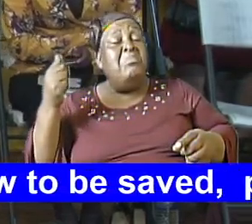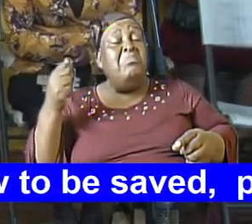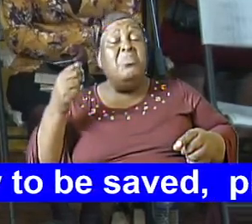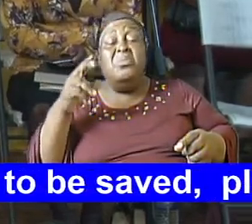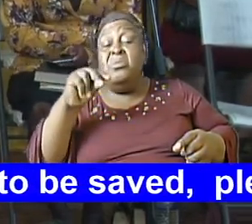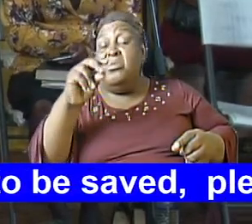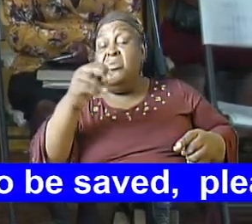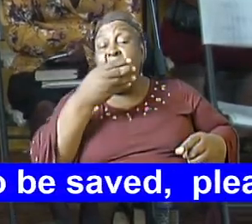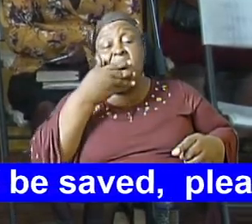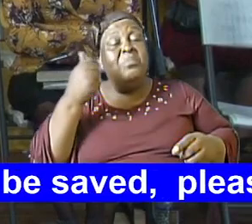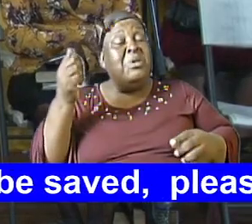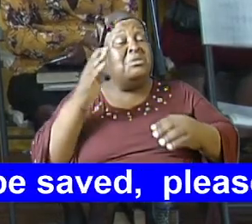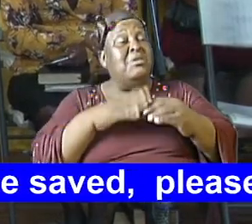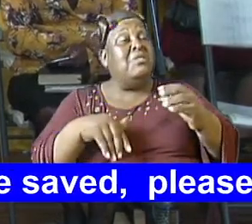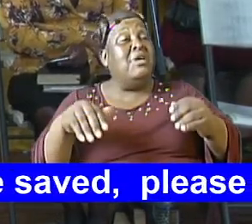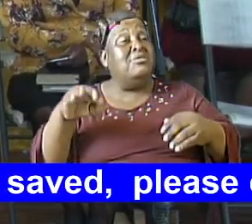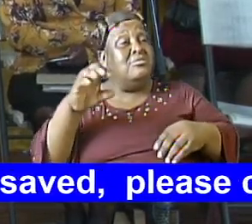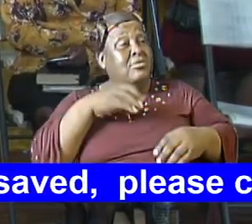than God.